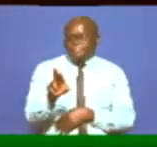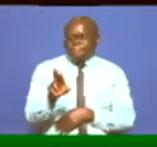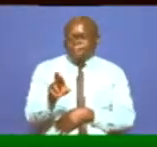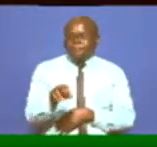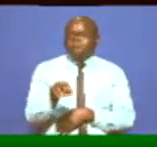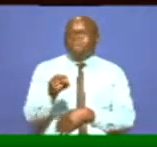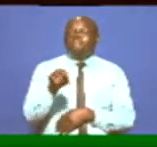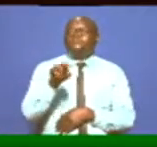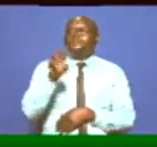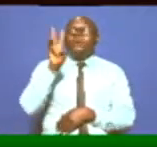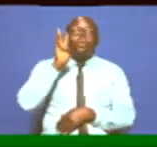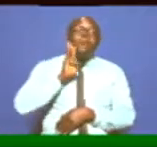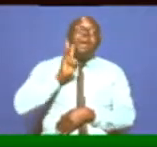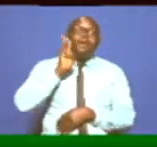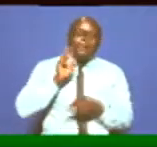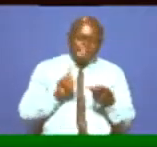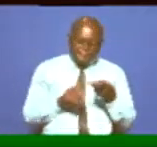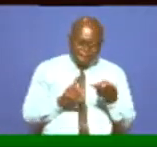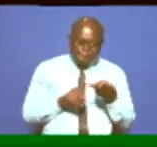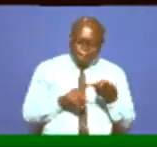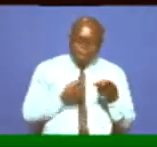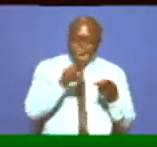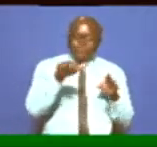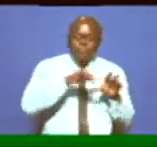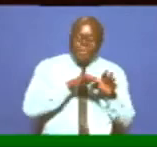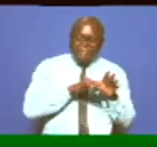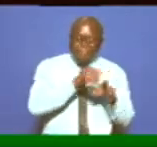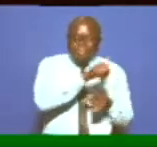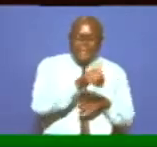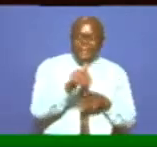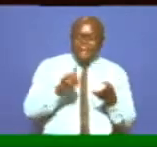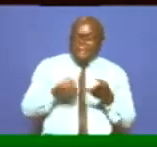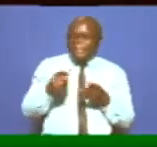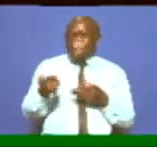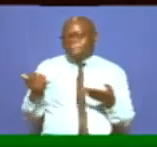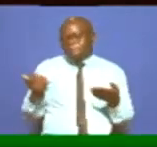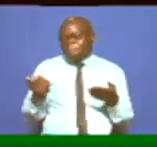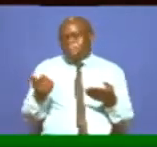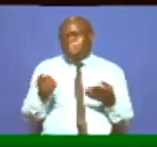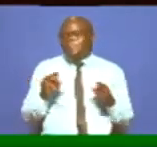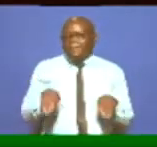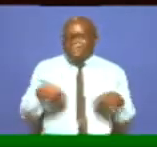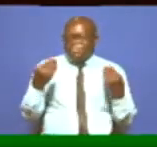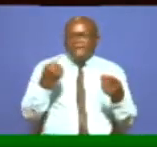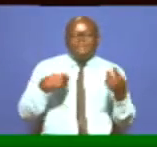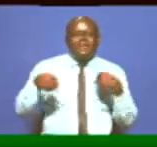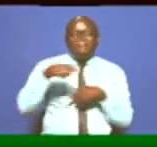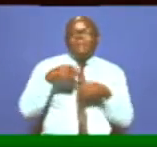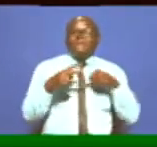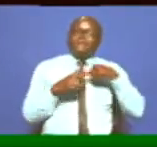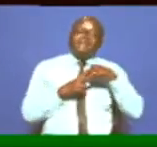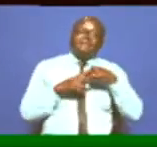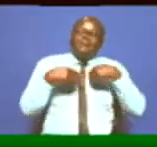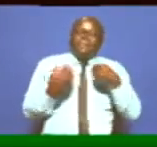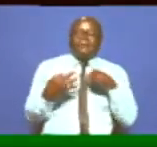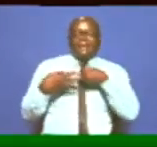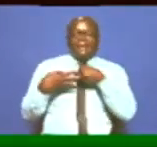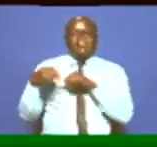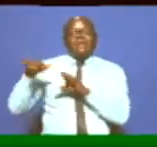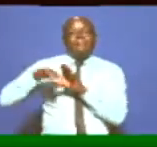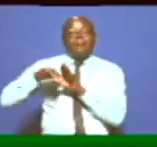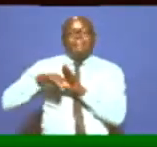Wamalwa. Then I pick two members from this other side, then come another. I will give about 7 to 8 members.